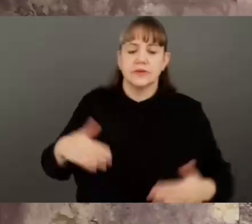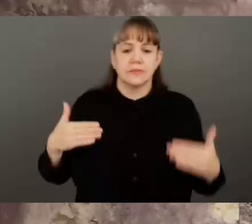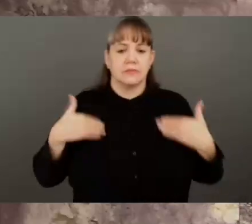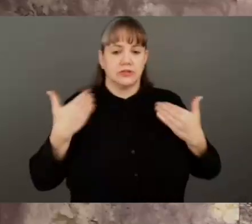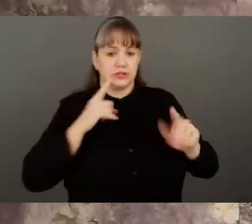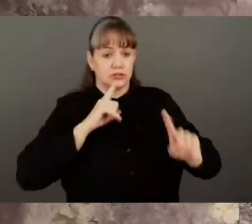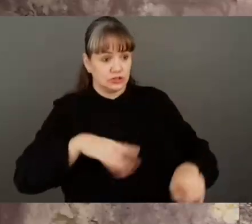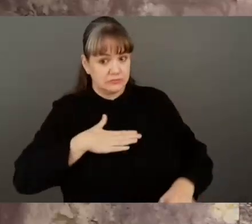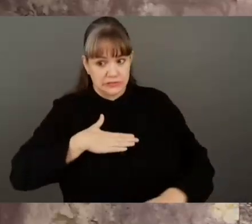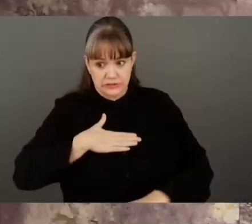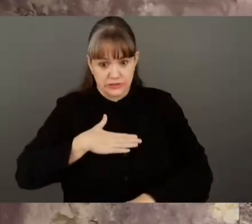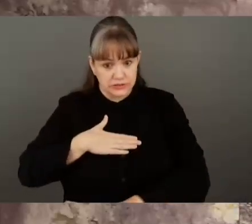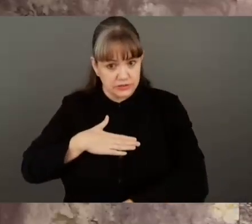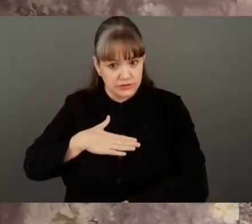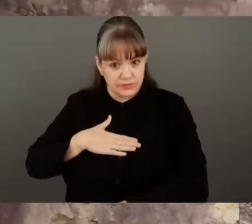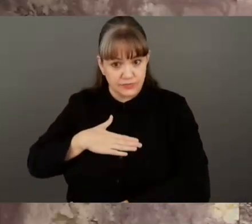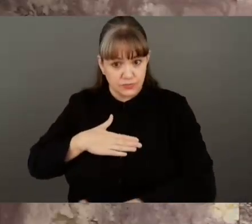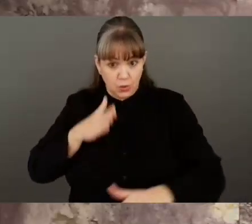Shh.